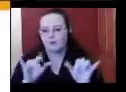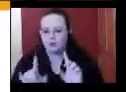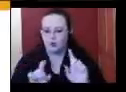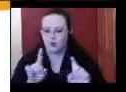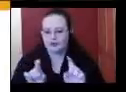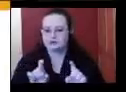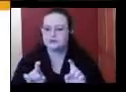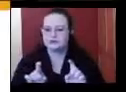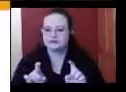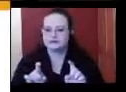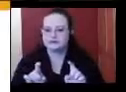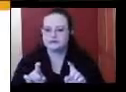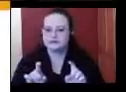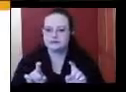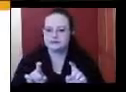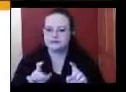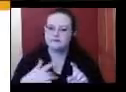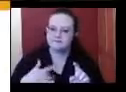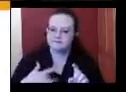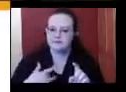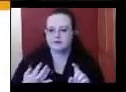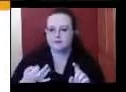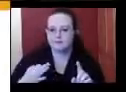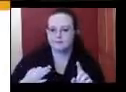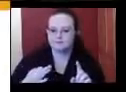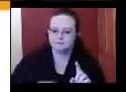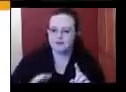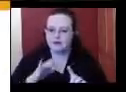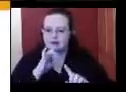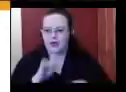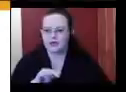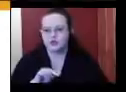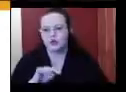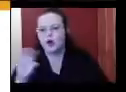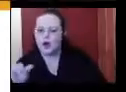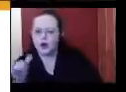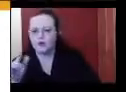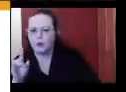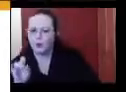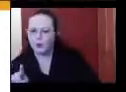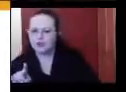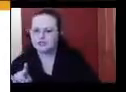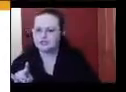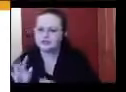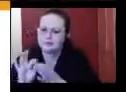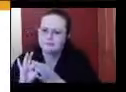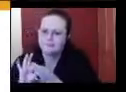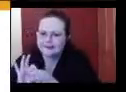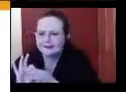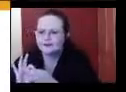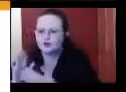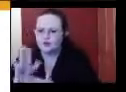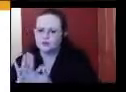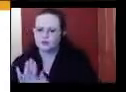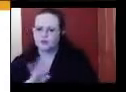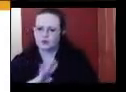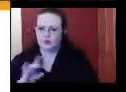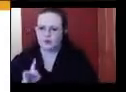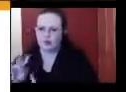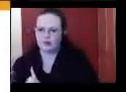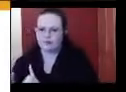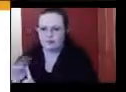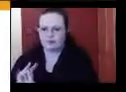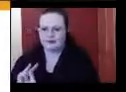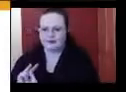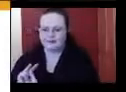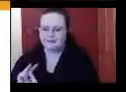were directed to Dr. Meghani. There were some other questions that were directed more to a school board perspective. So